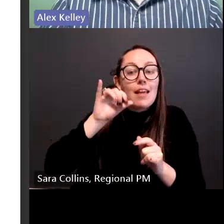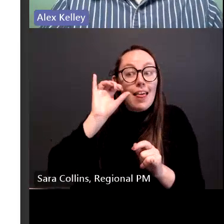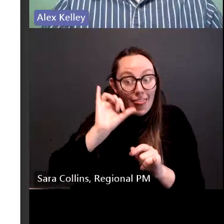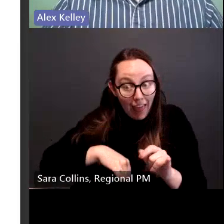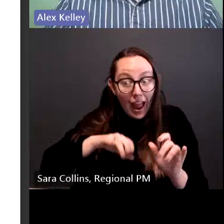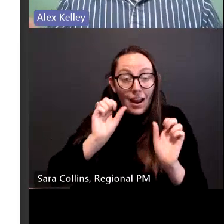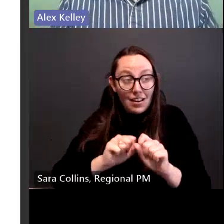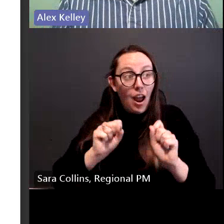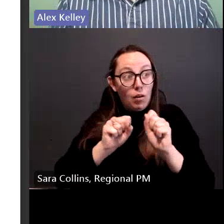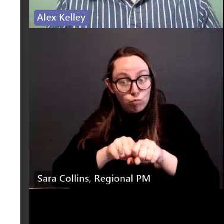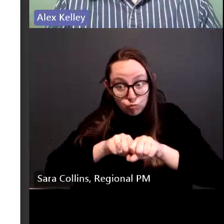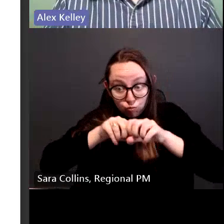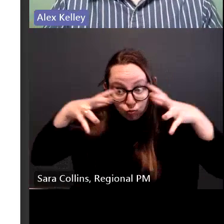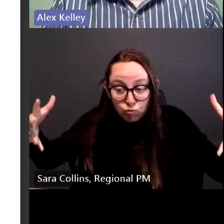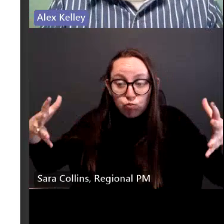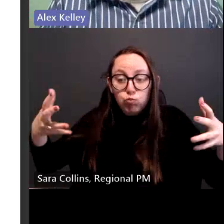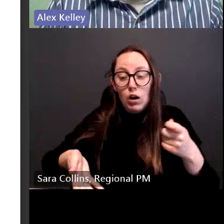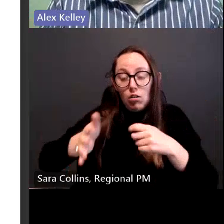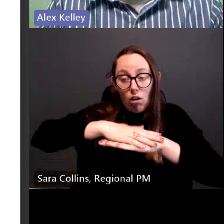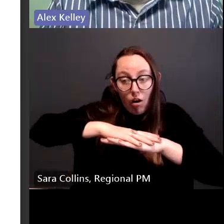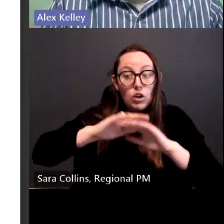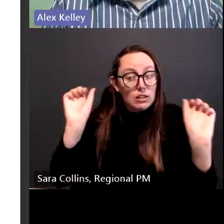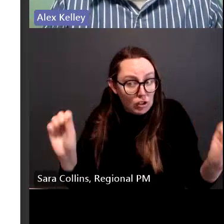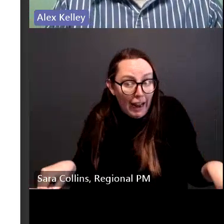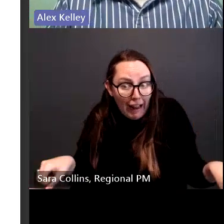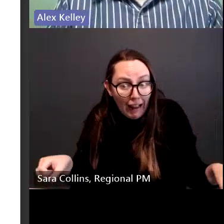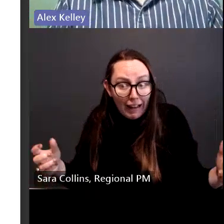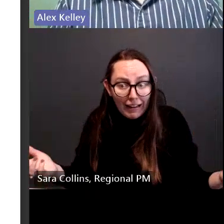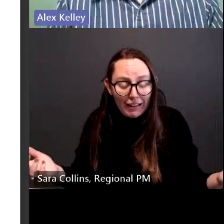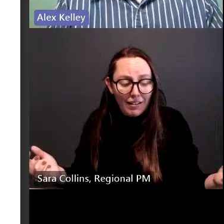coverage progress in the state, while also